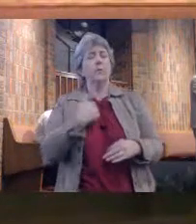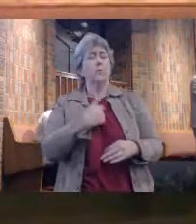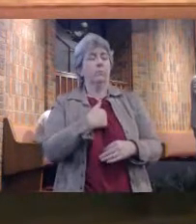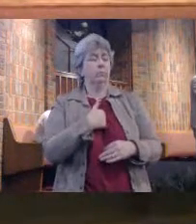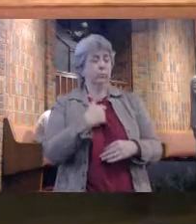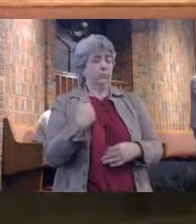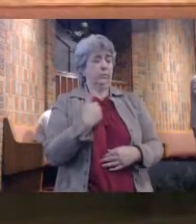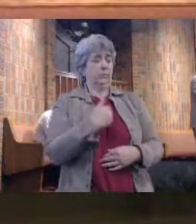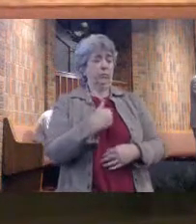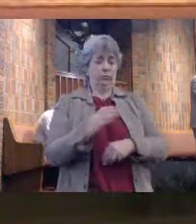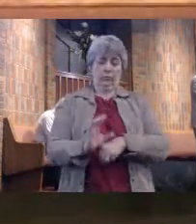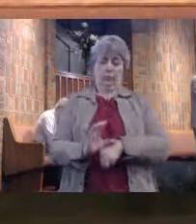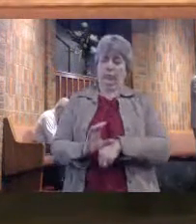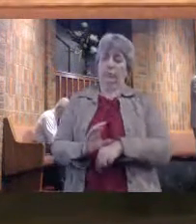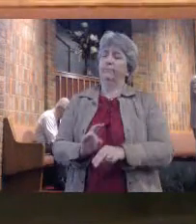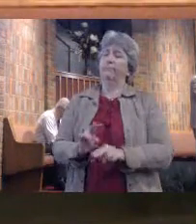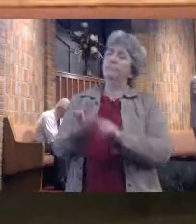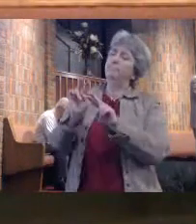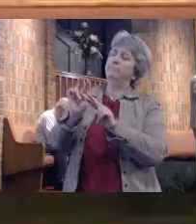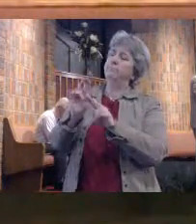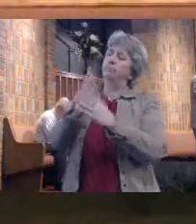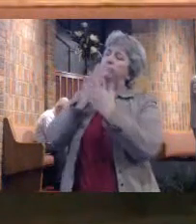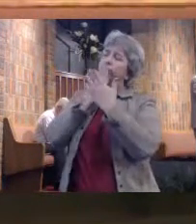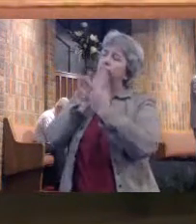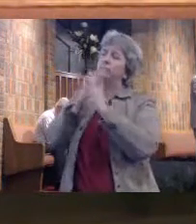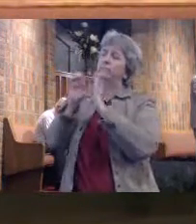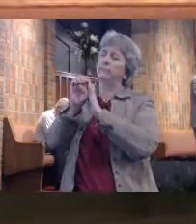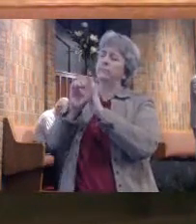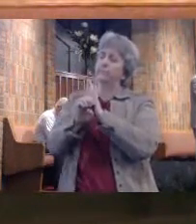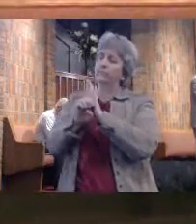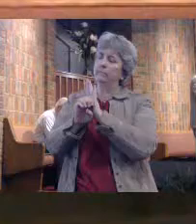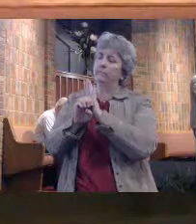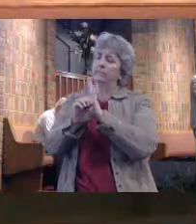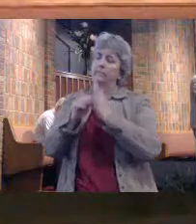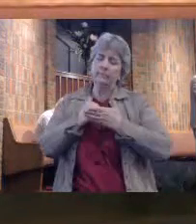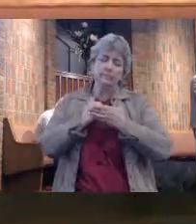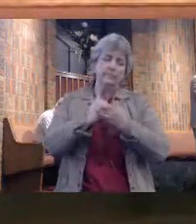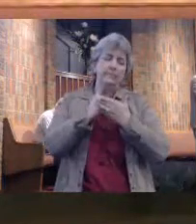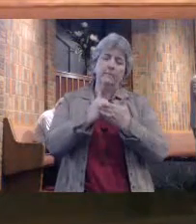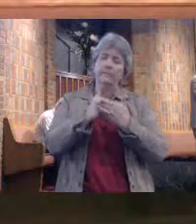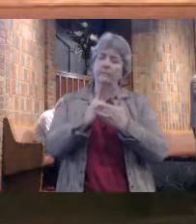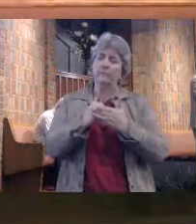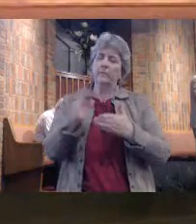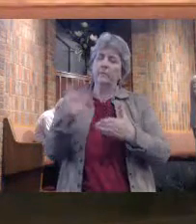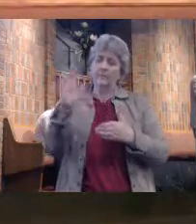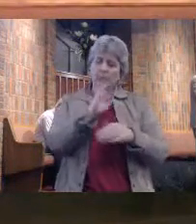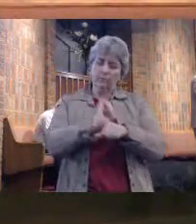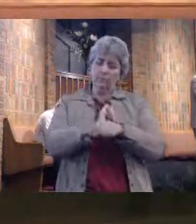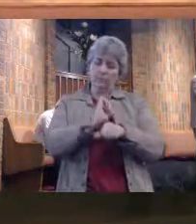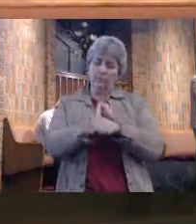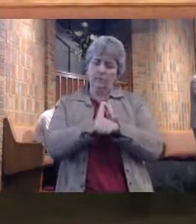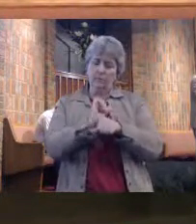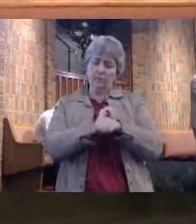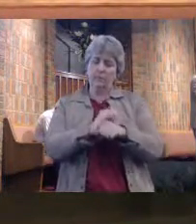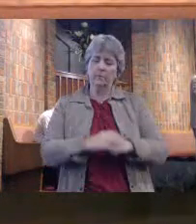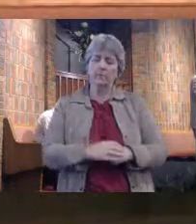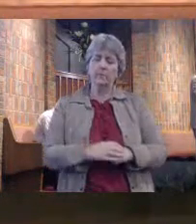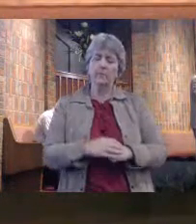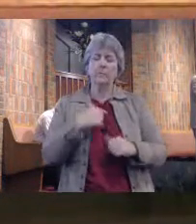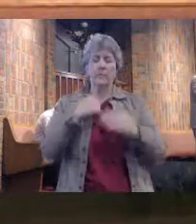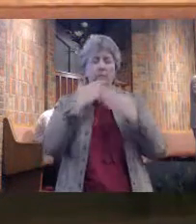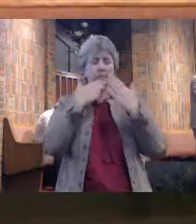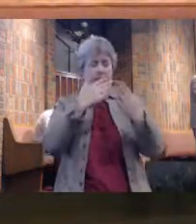congregation can thank them for this and help them out in every way possible. And I'm thankful for my